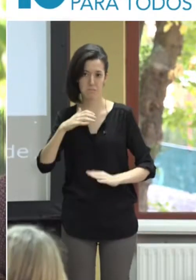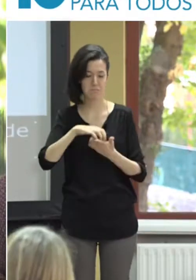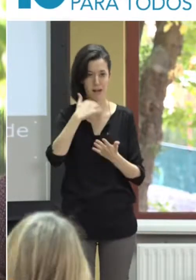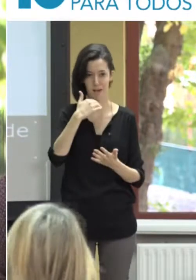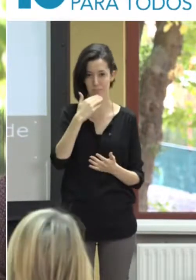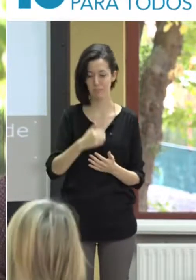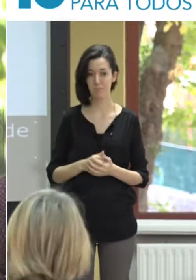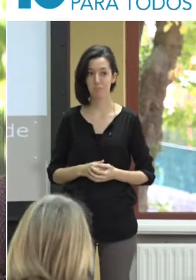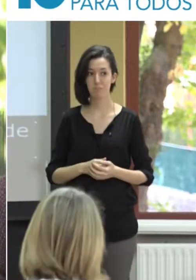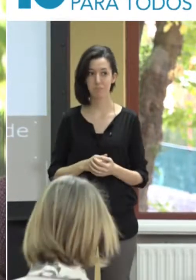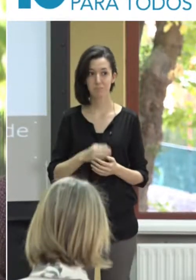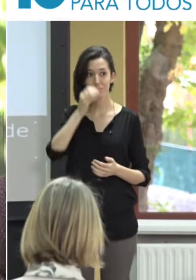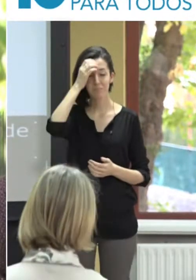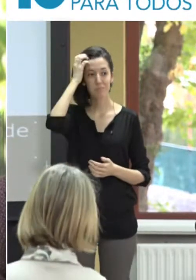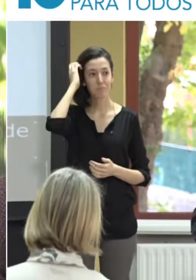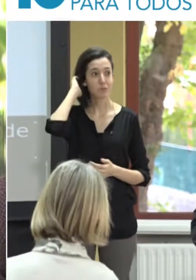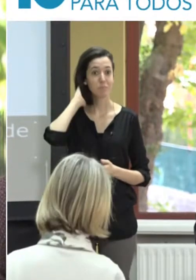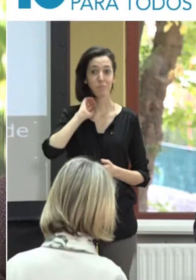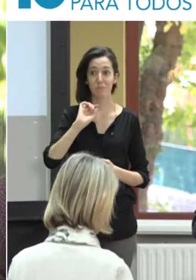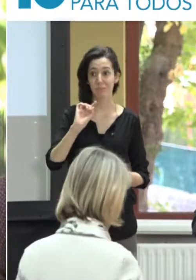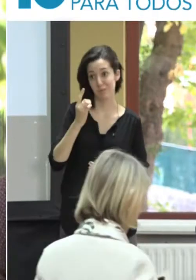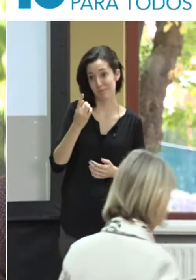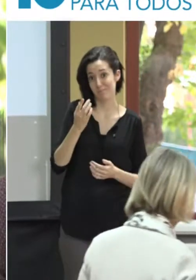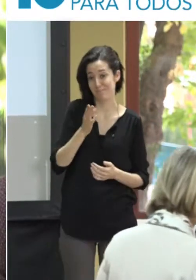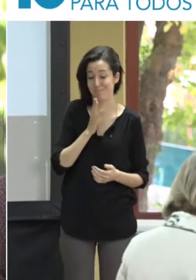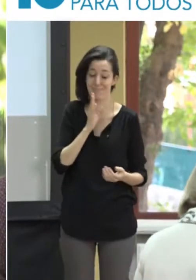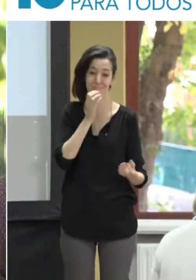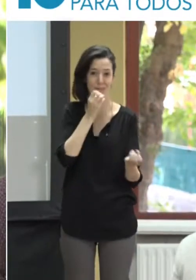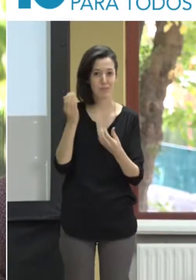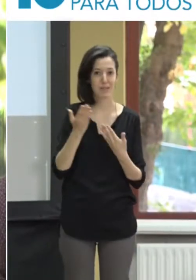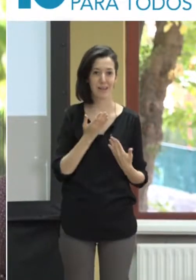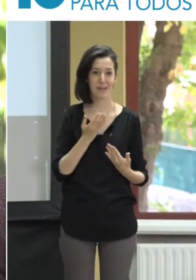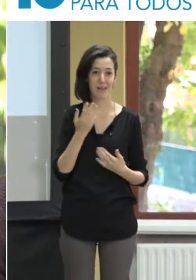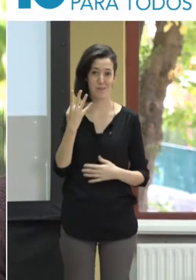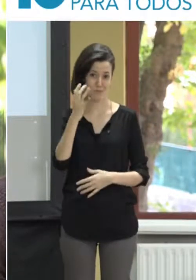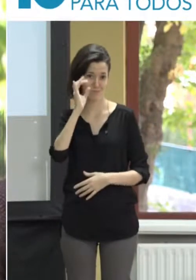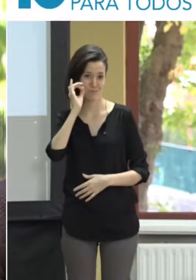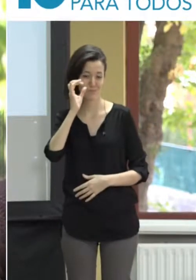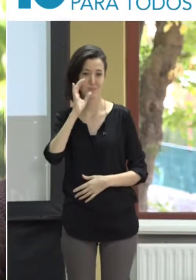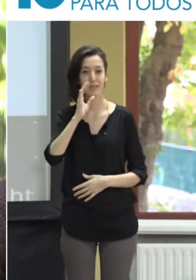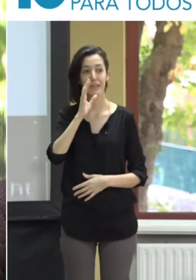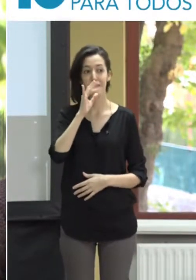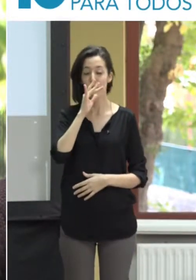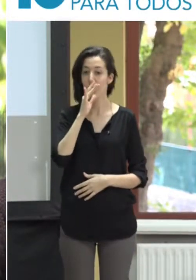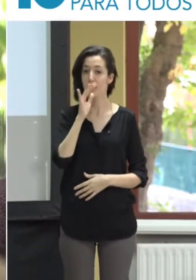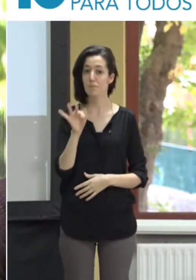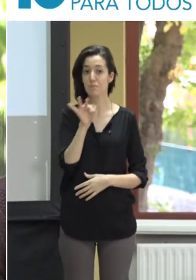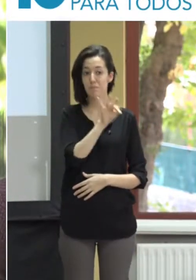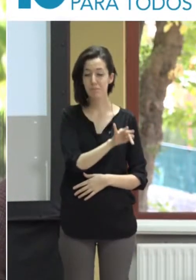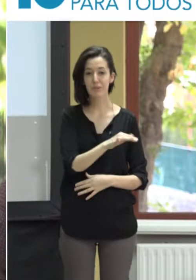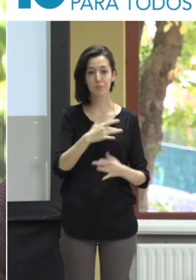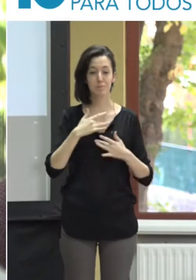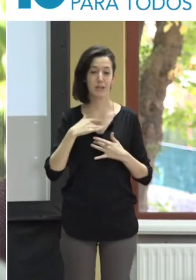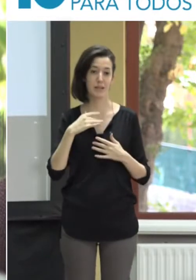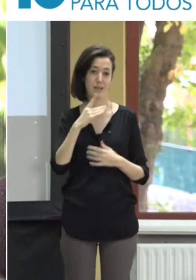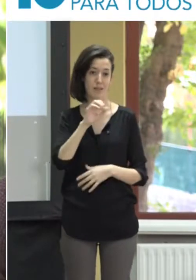To address questions that you might have before the presentations or during the presentations. So without further ado,